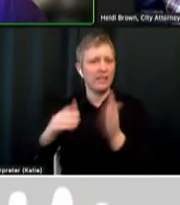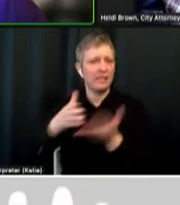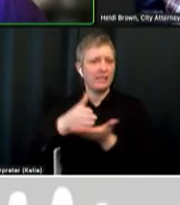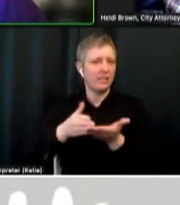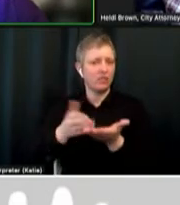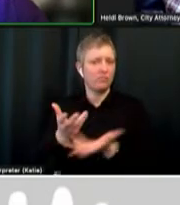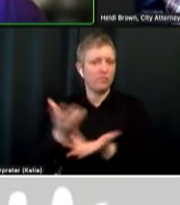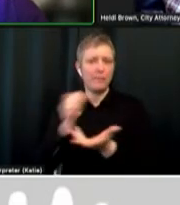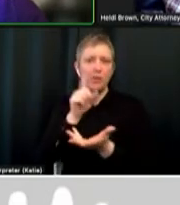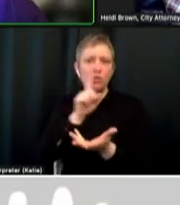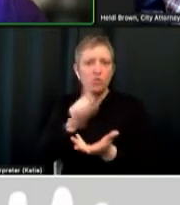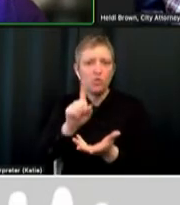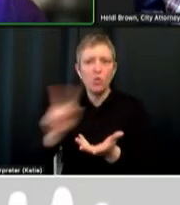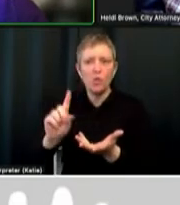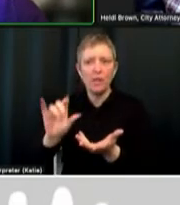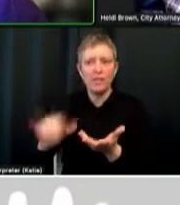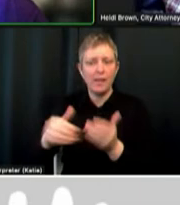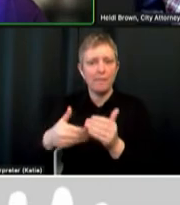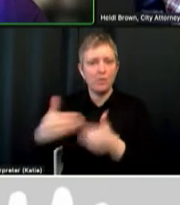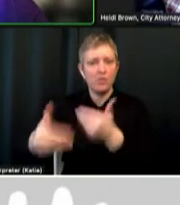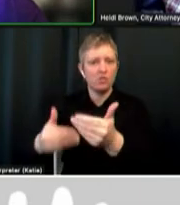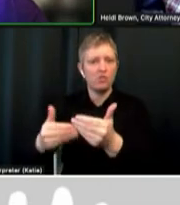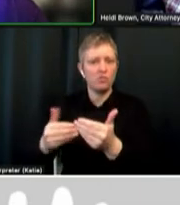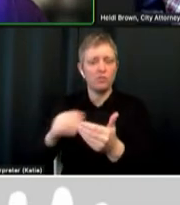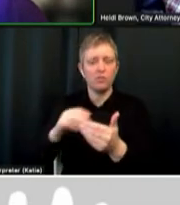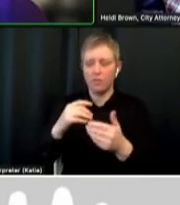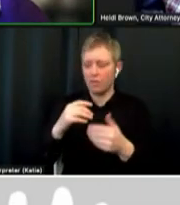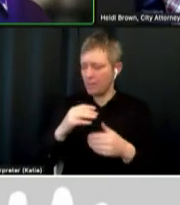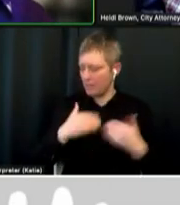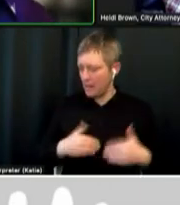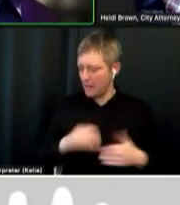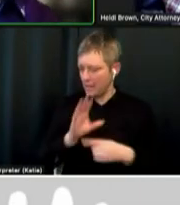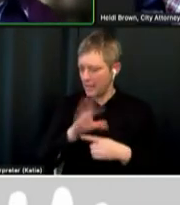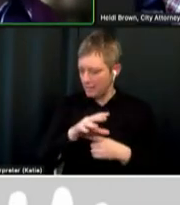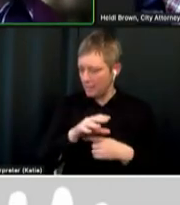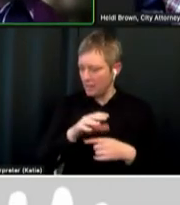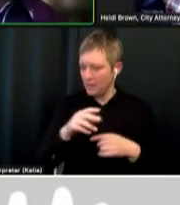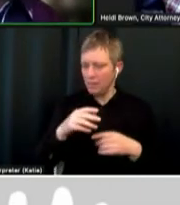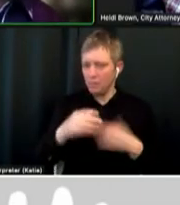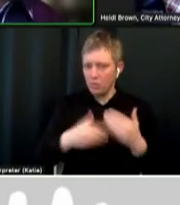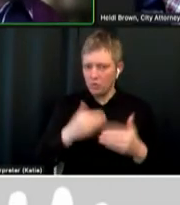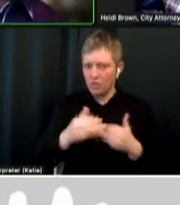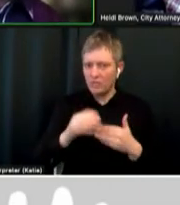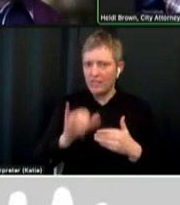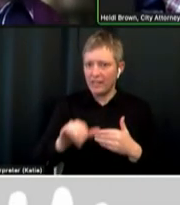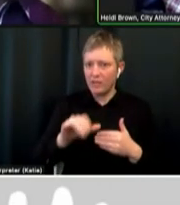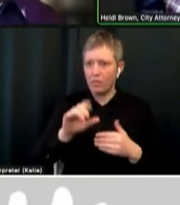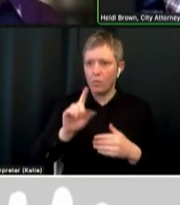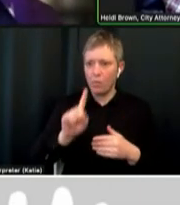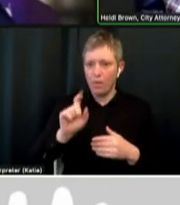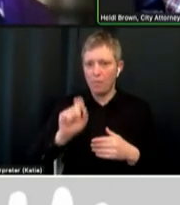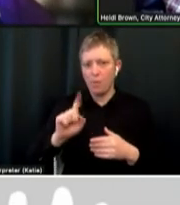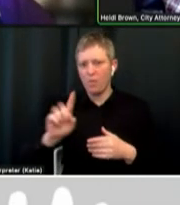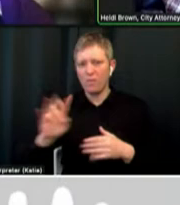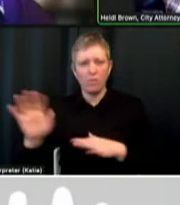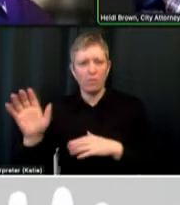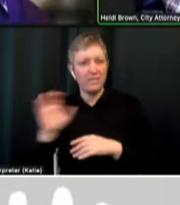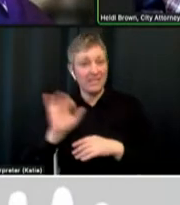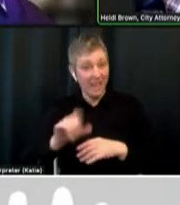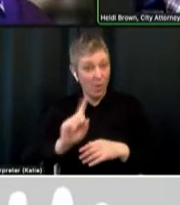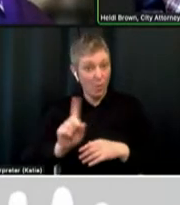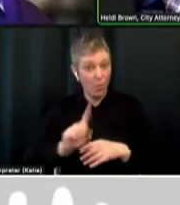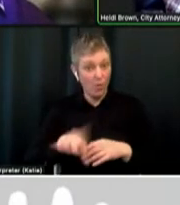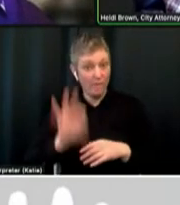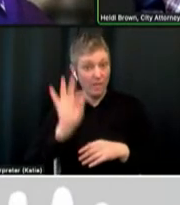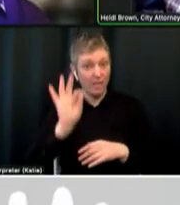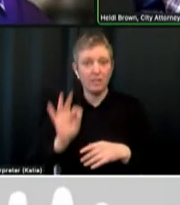procedure 1.10. Is that how you would look for it in the directives, Heidi? It's, so I don't think it's in there yet